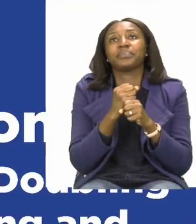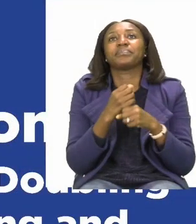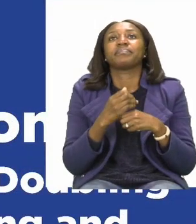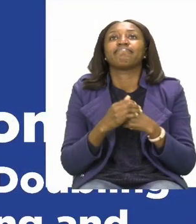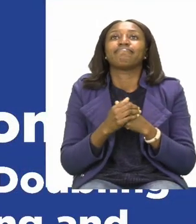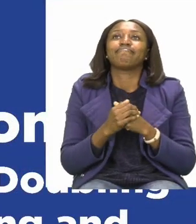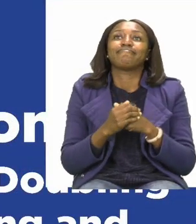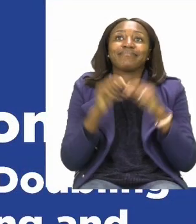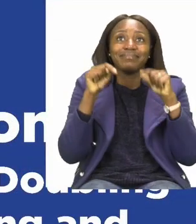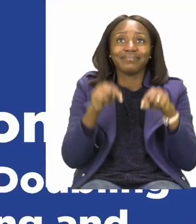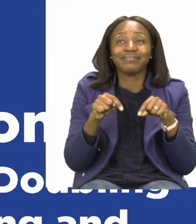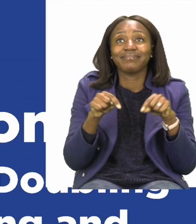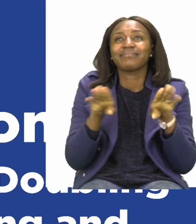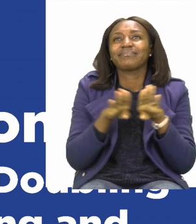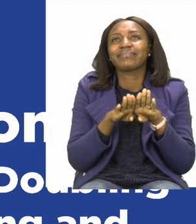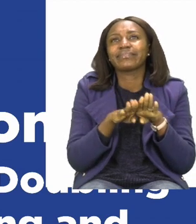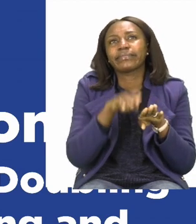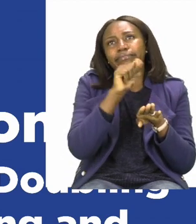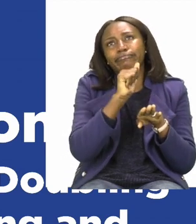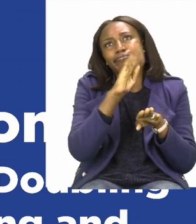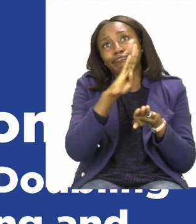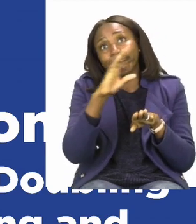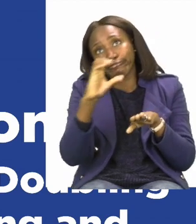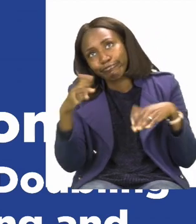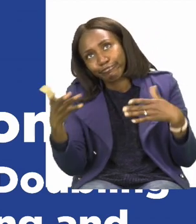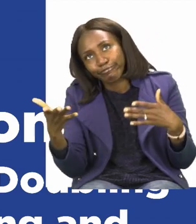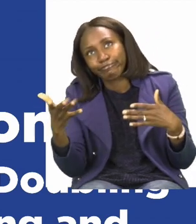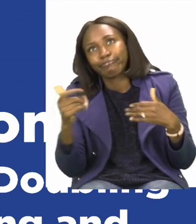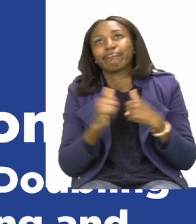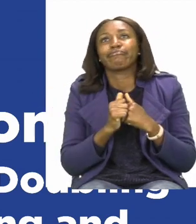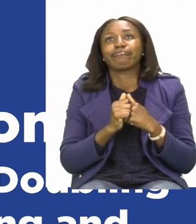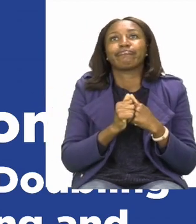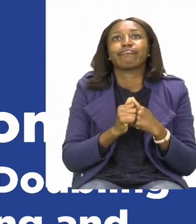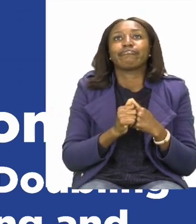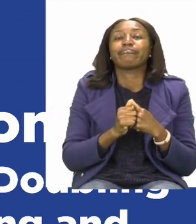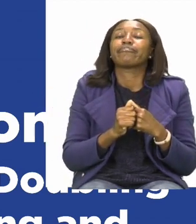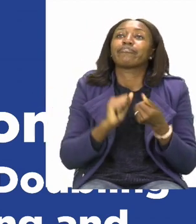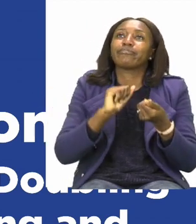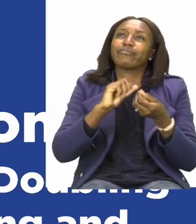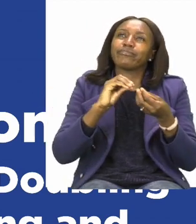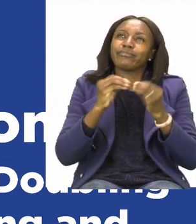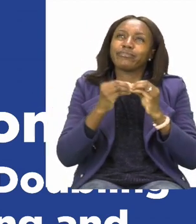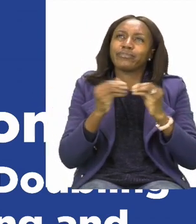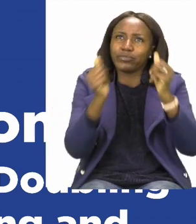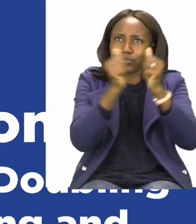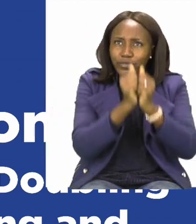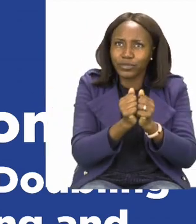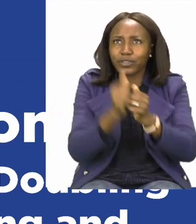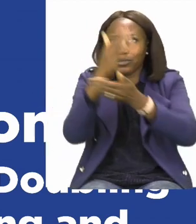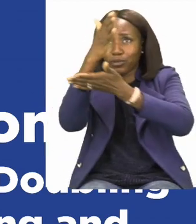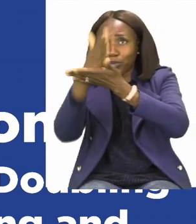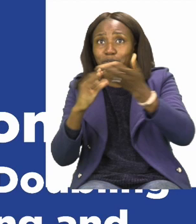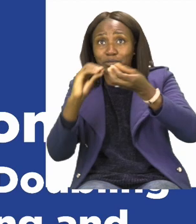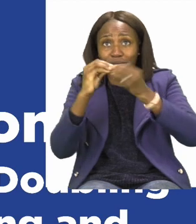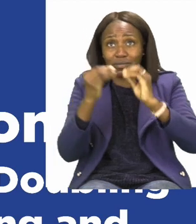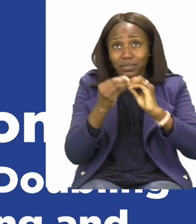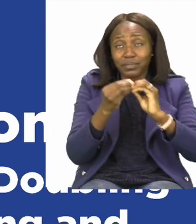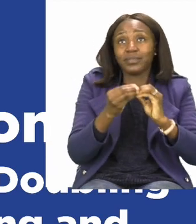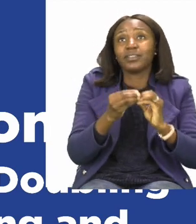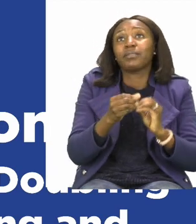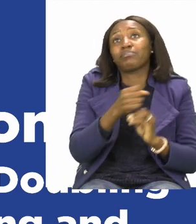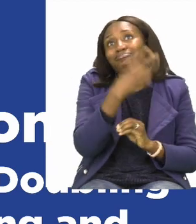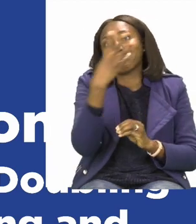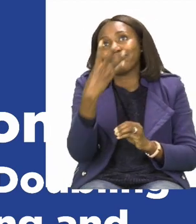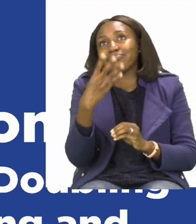For today's lesson, we'll be doing phonics, doubling, halving, and